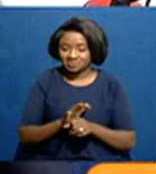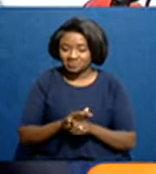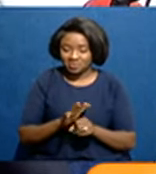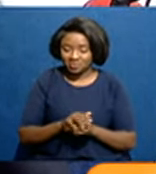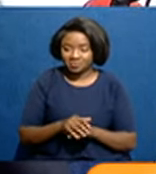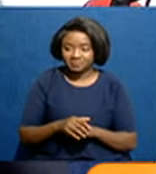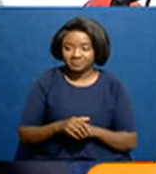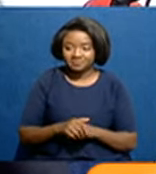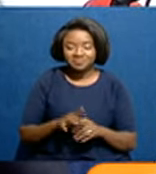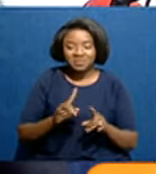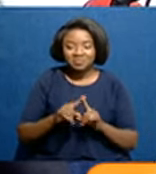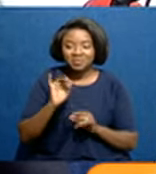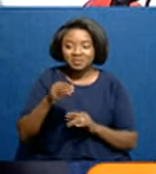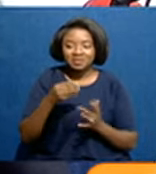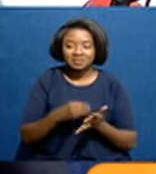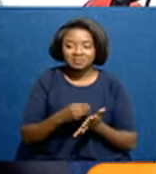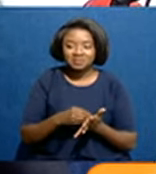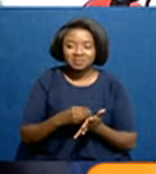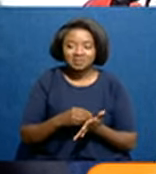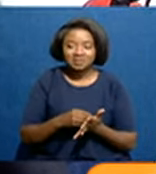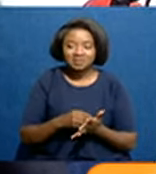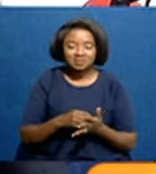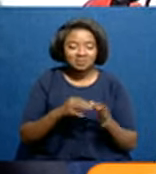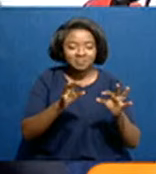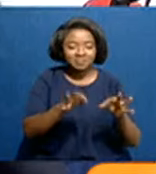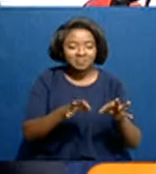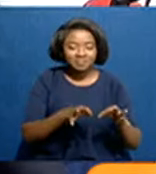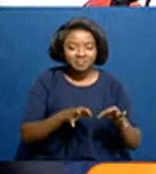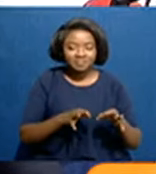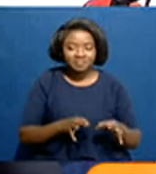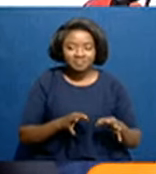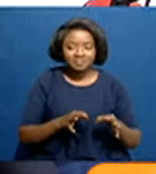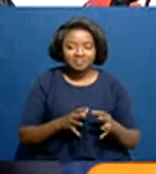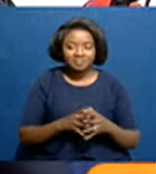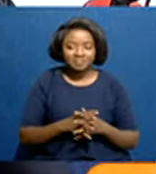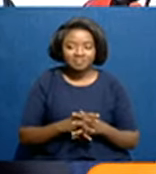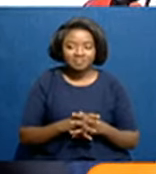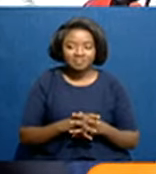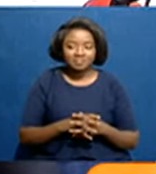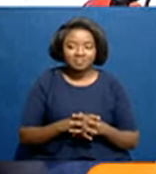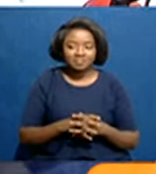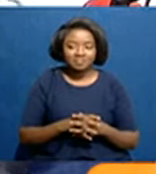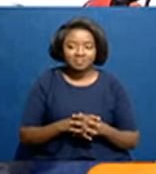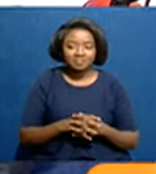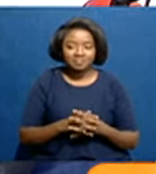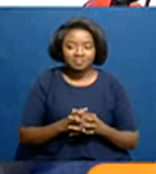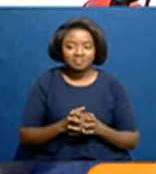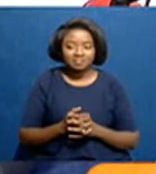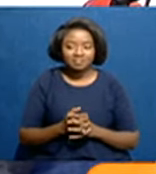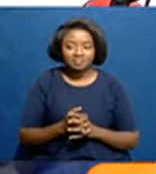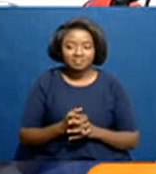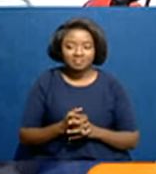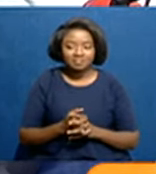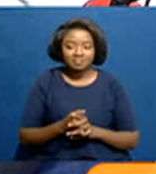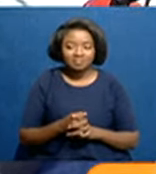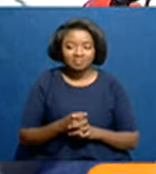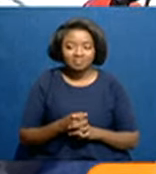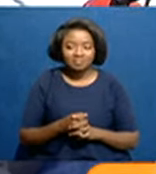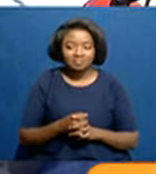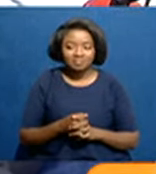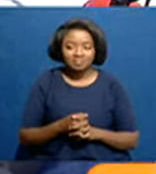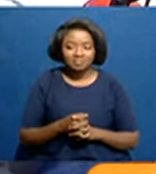of accountability, what mechanisms are in place to ensure that the housing levy is above